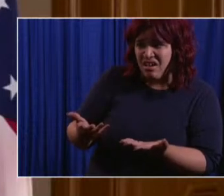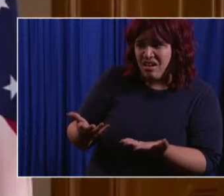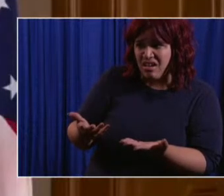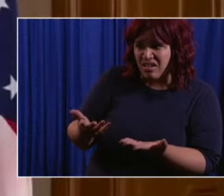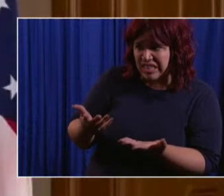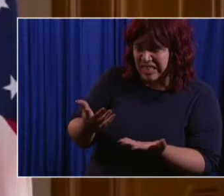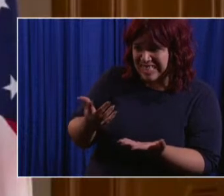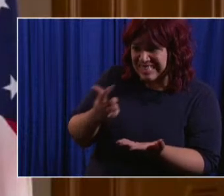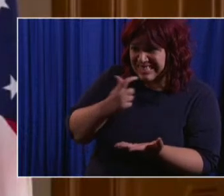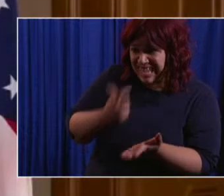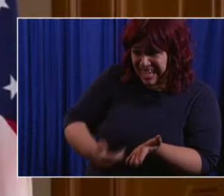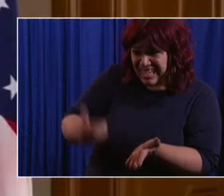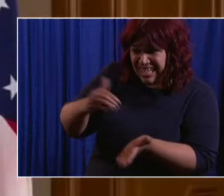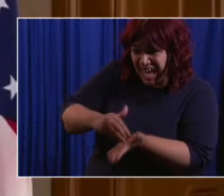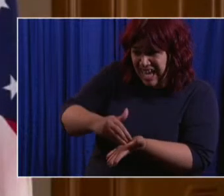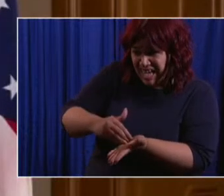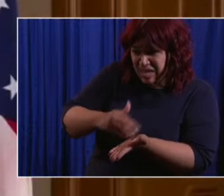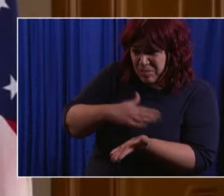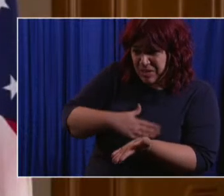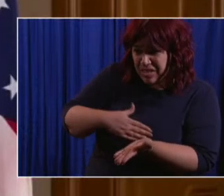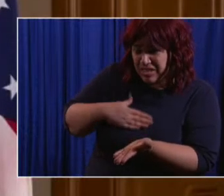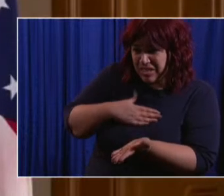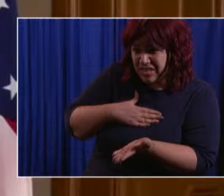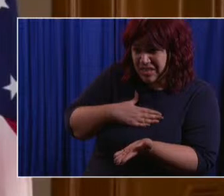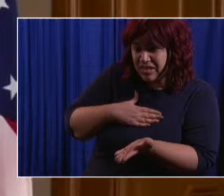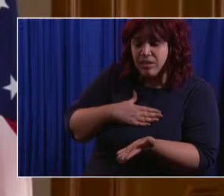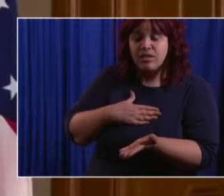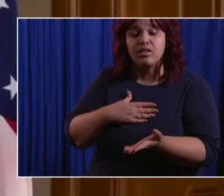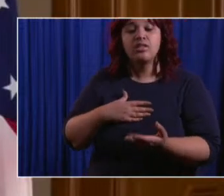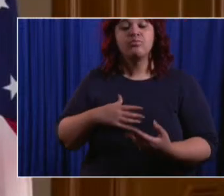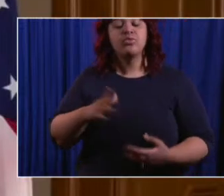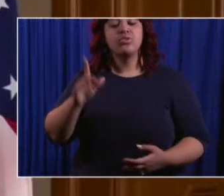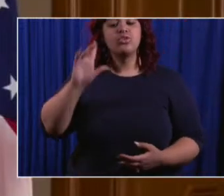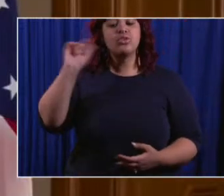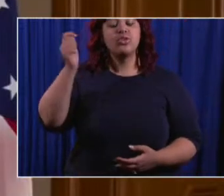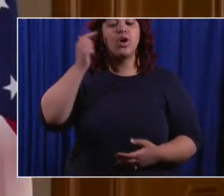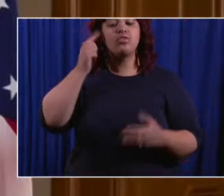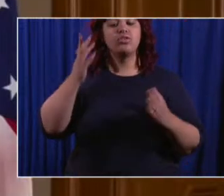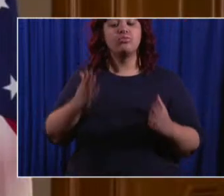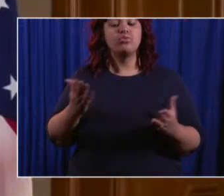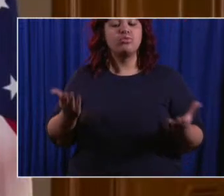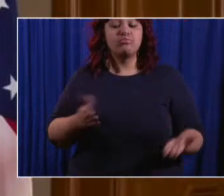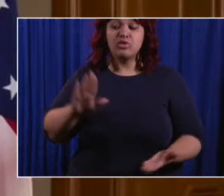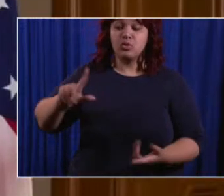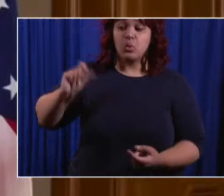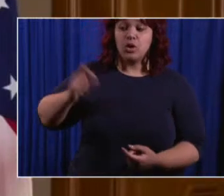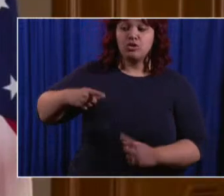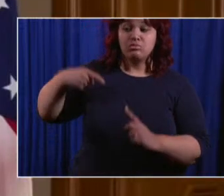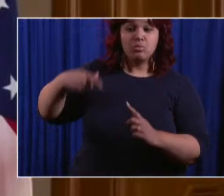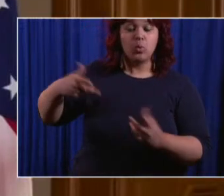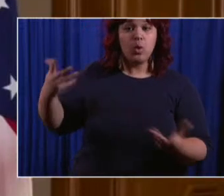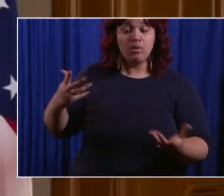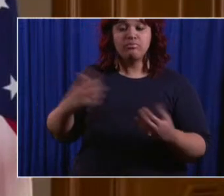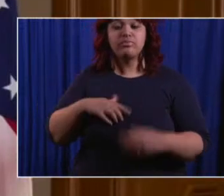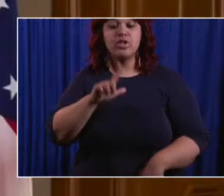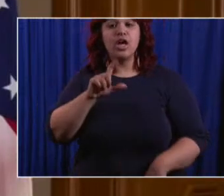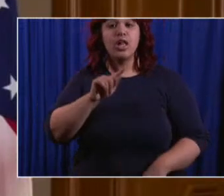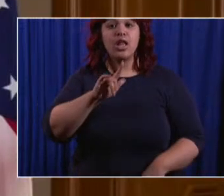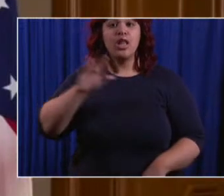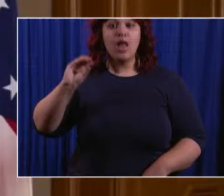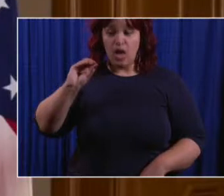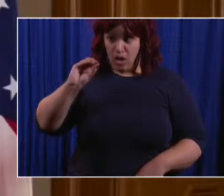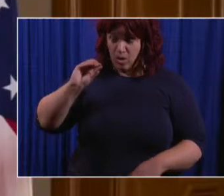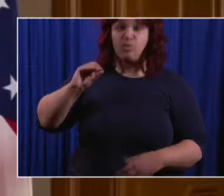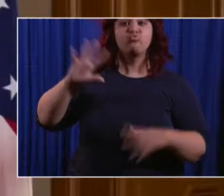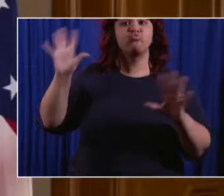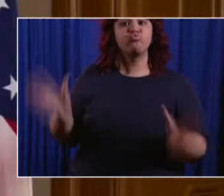You want to try that again, Tom? Governor, a summary of his questions was, after the success of Vax-A-Million, would there be any other incentives that